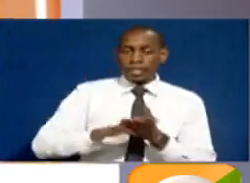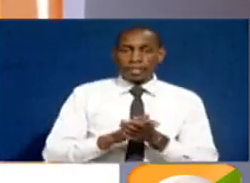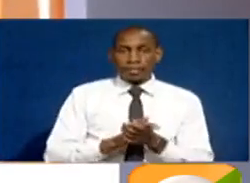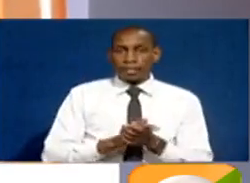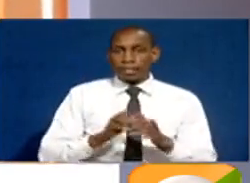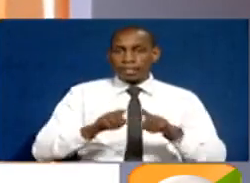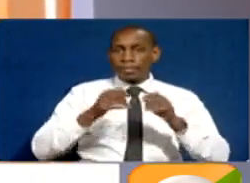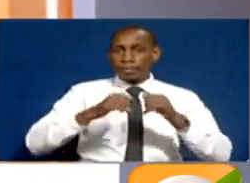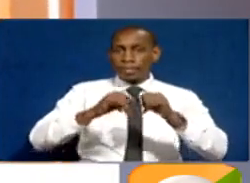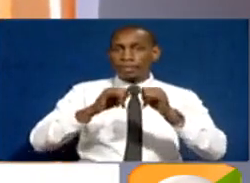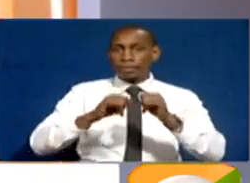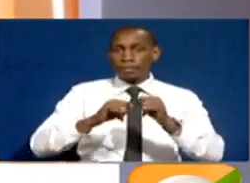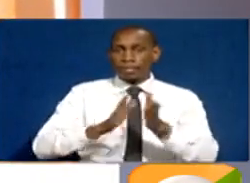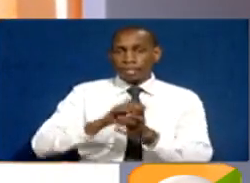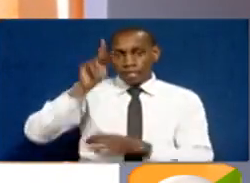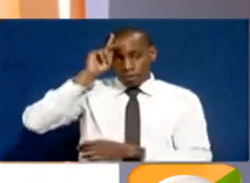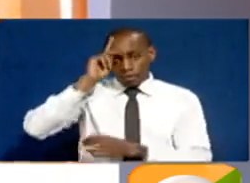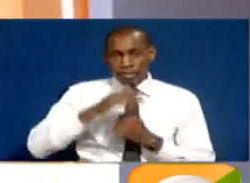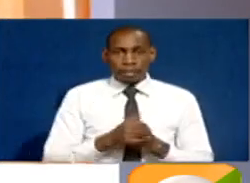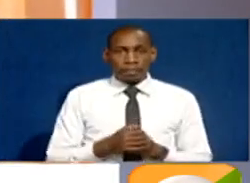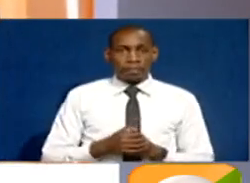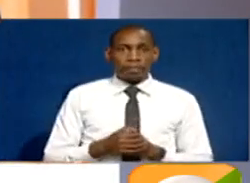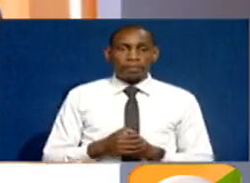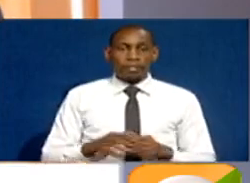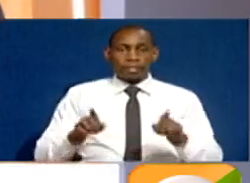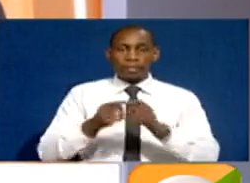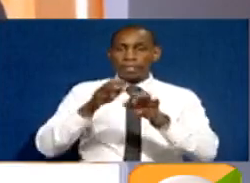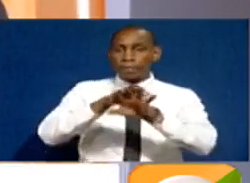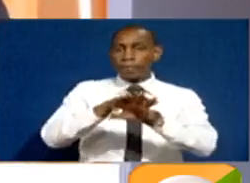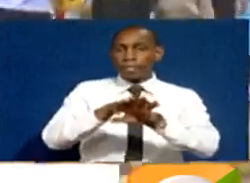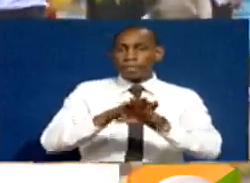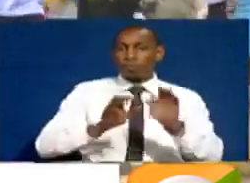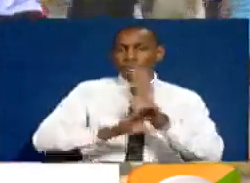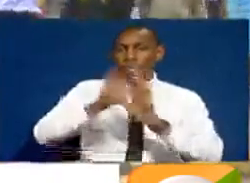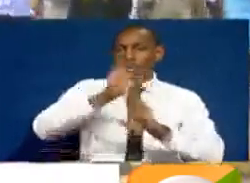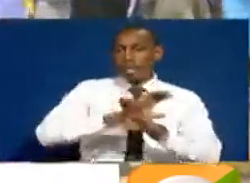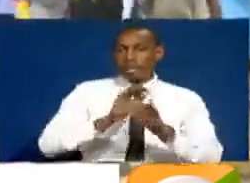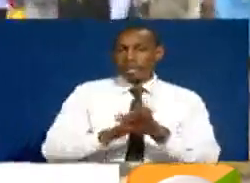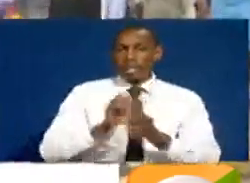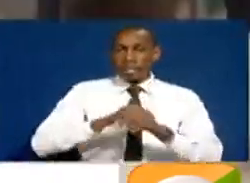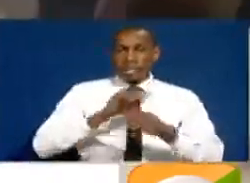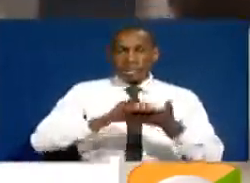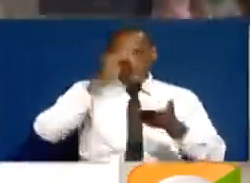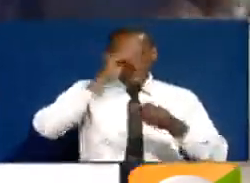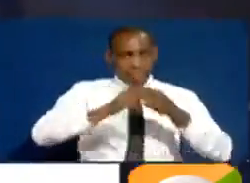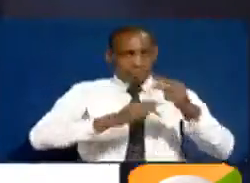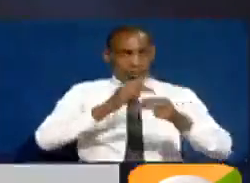effectively implement the financial literacy concepts that are to be mainstreamed into the curriculum during the learning